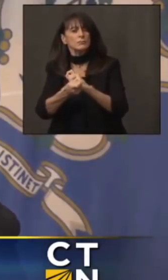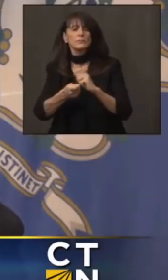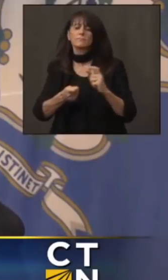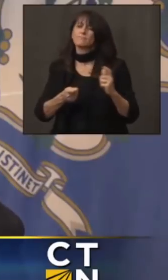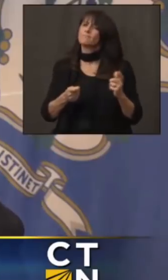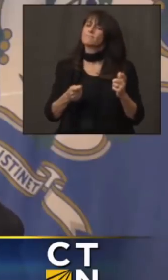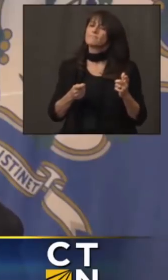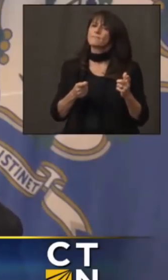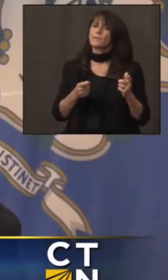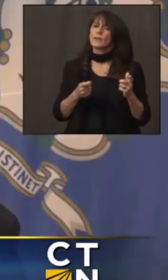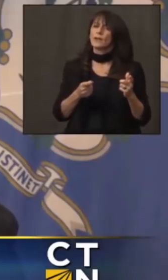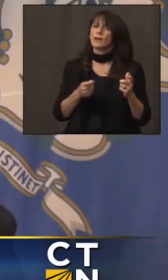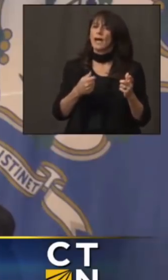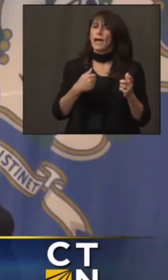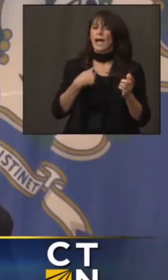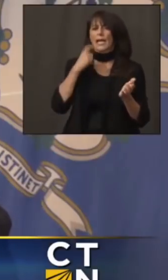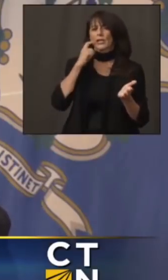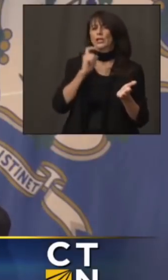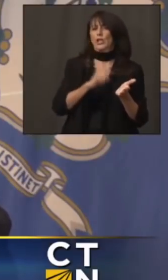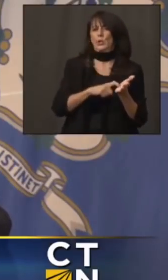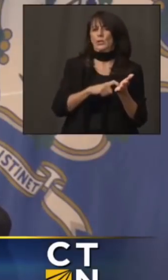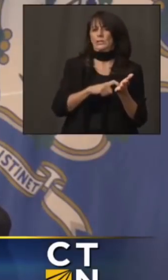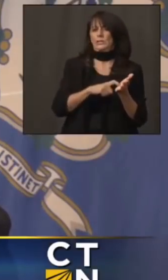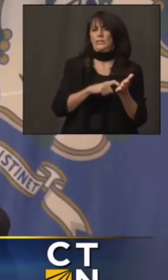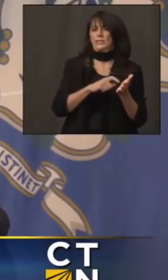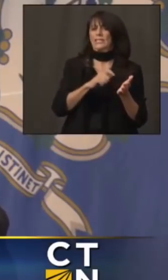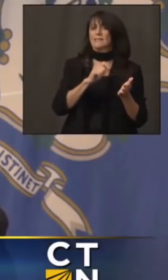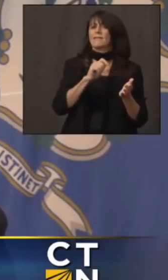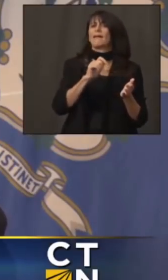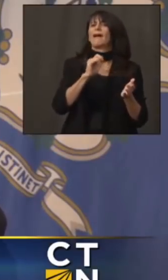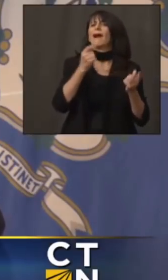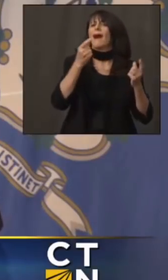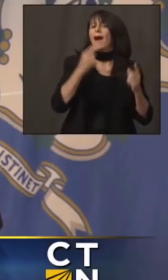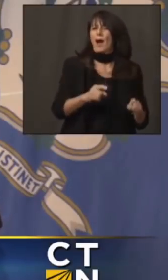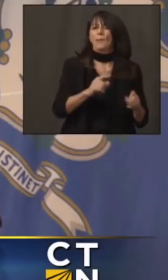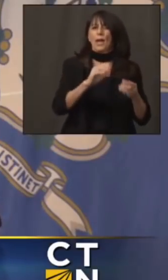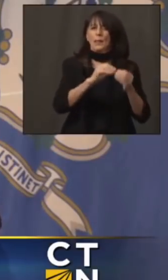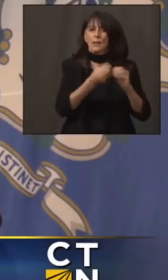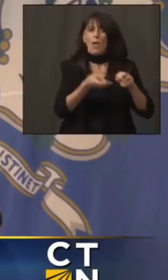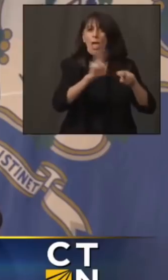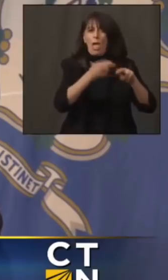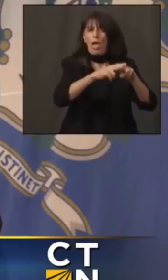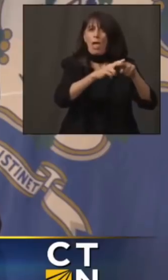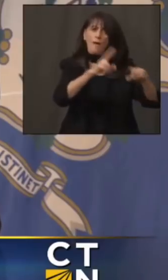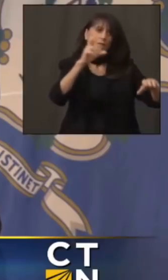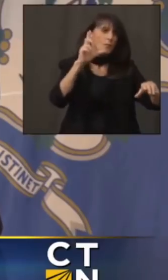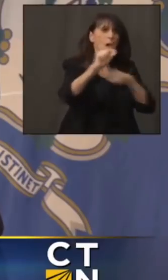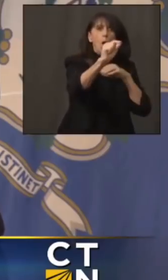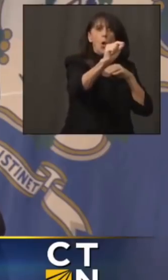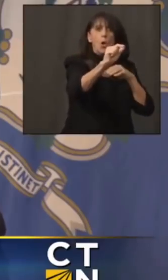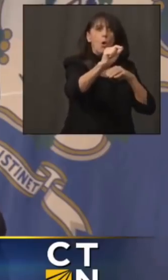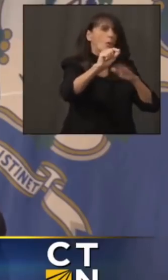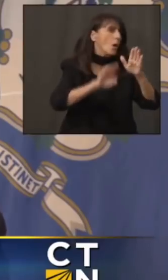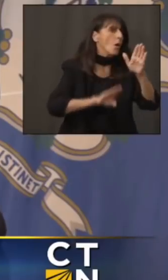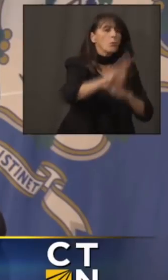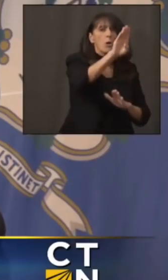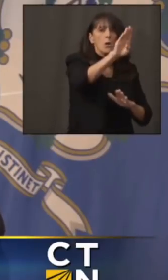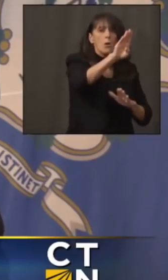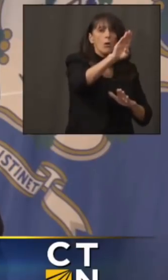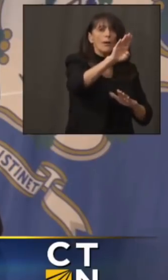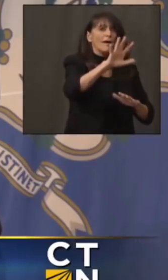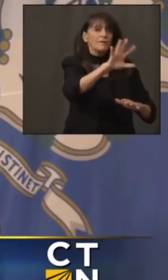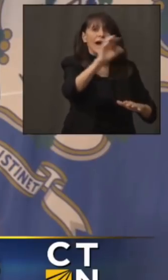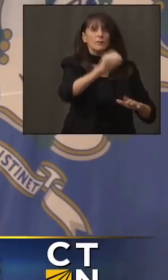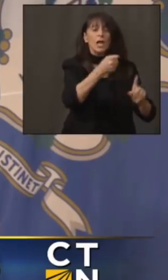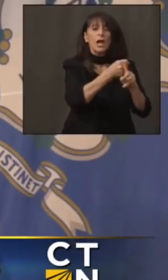the rapidity of how fast it changes. And if you get to 4 or 5%, you got to reconsider what's going on if that